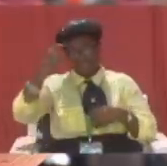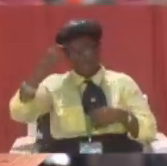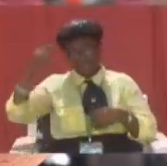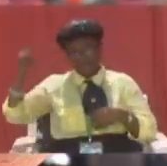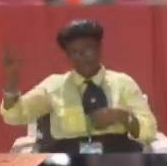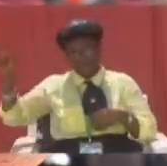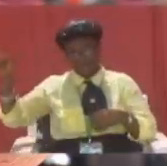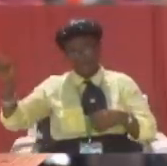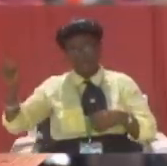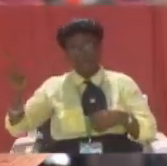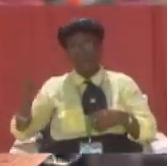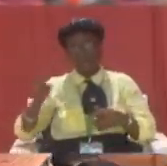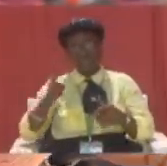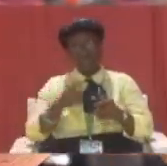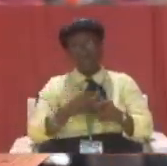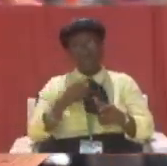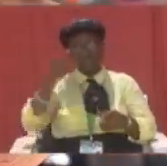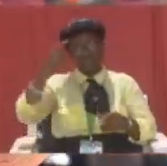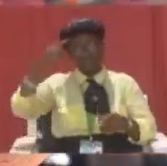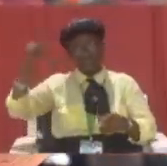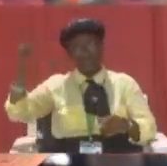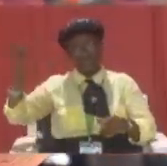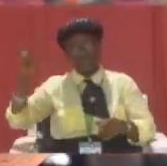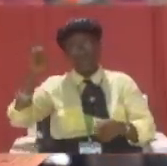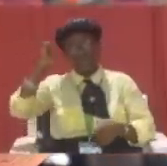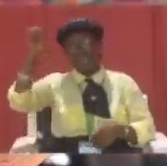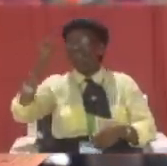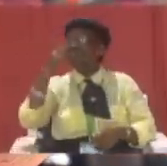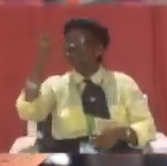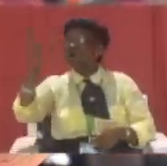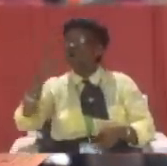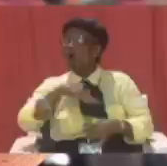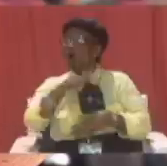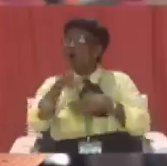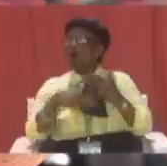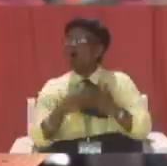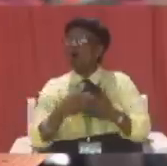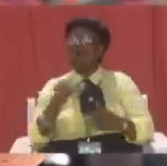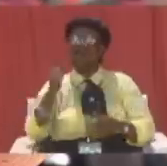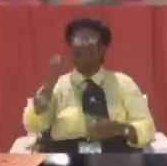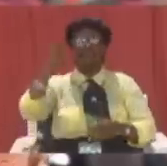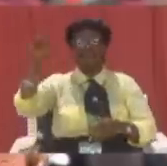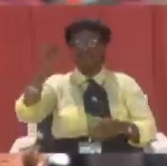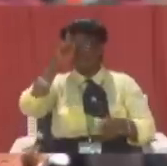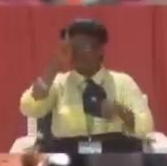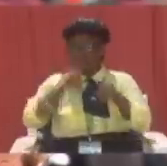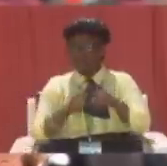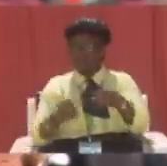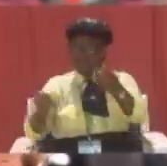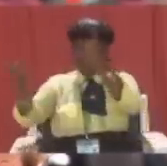The first dream, he saw all his brothers coming to bow down before him.